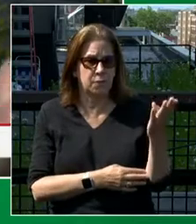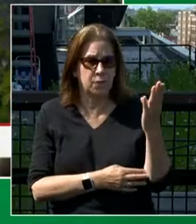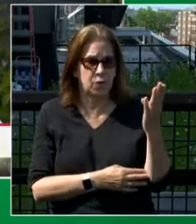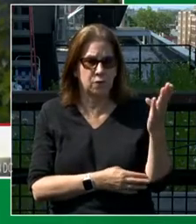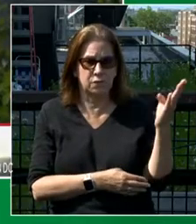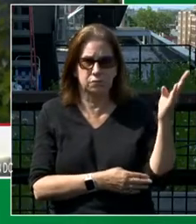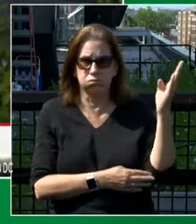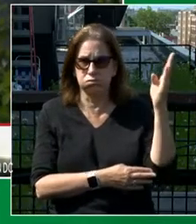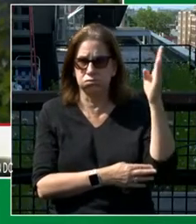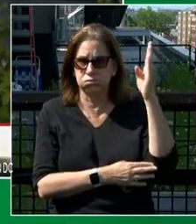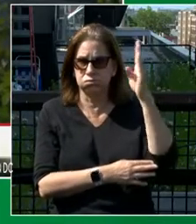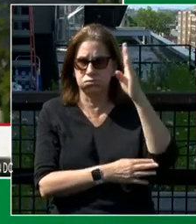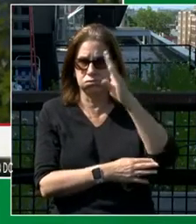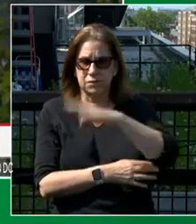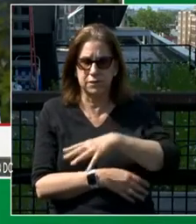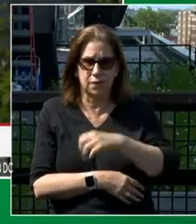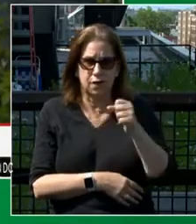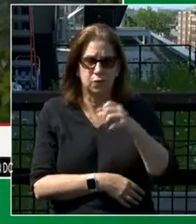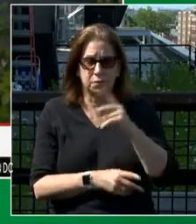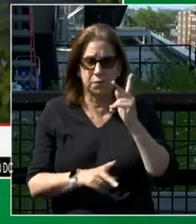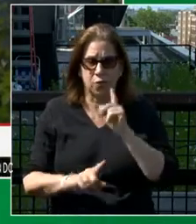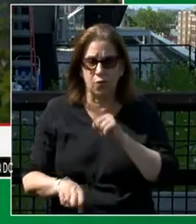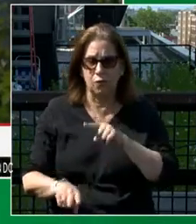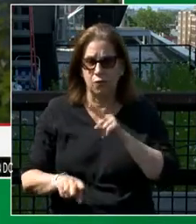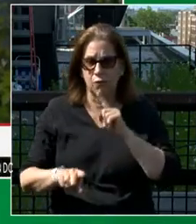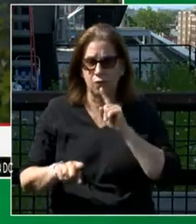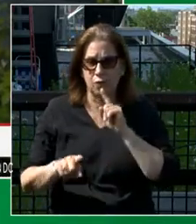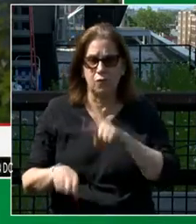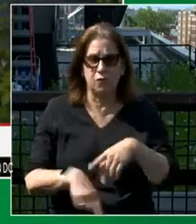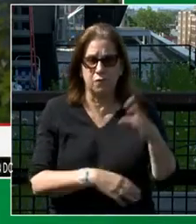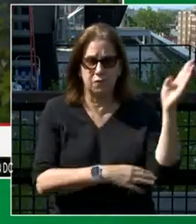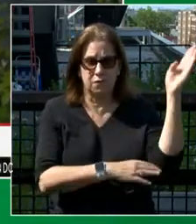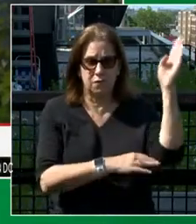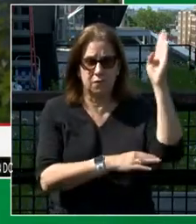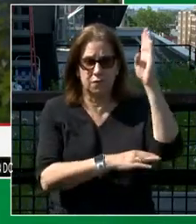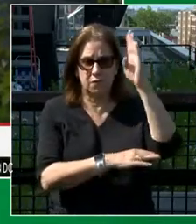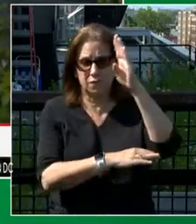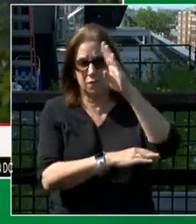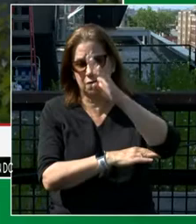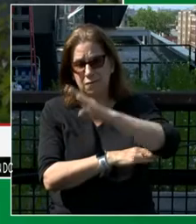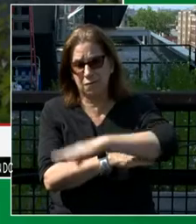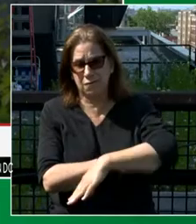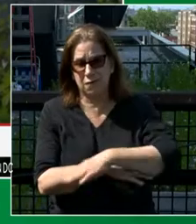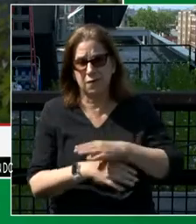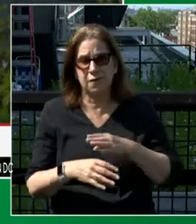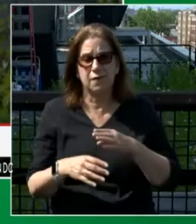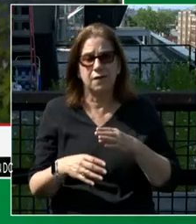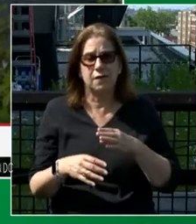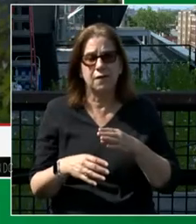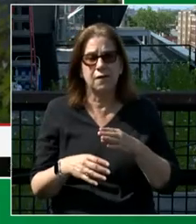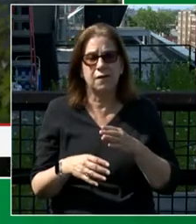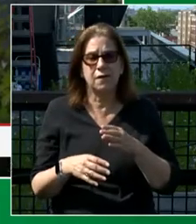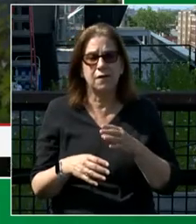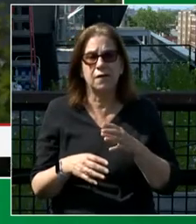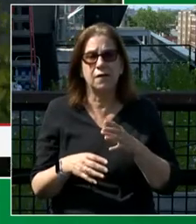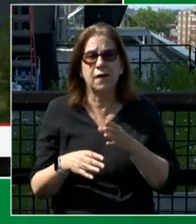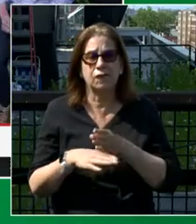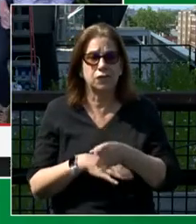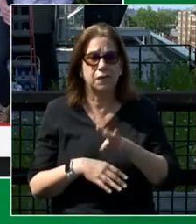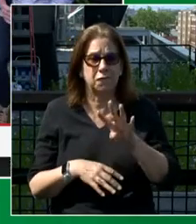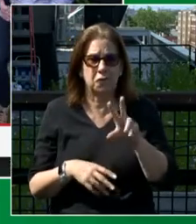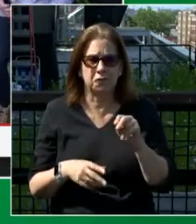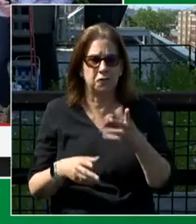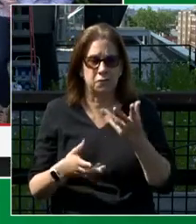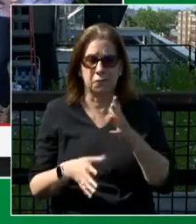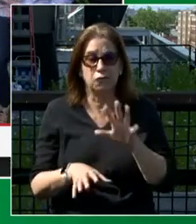on because typically during after 4, reservations get a little bit harder. I love it. Well, it's been great. And Andrew, so you're